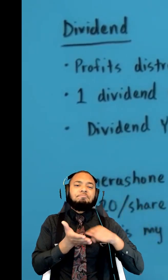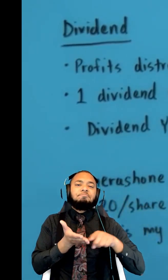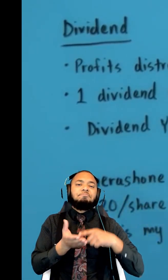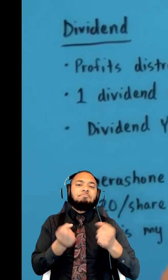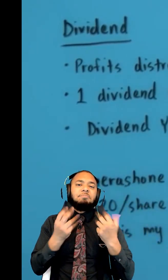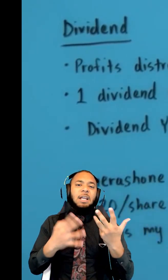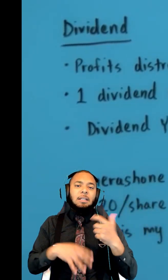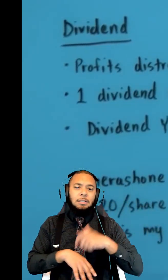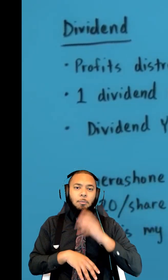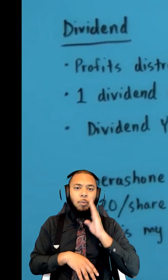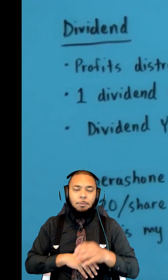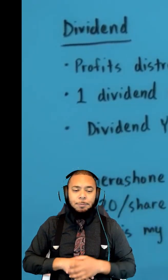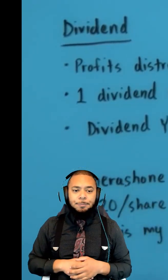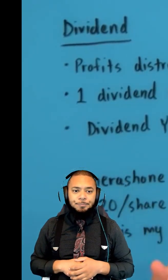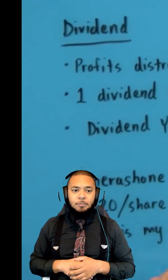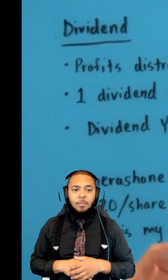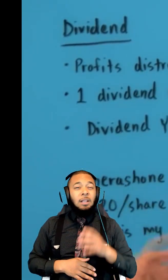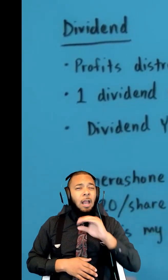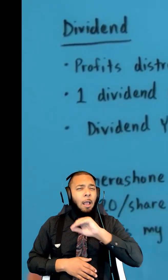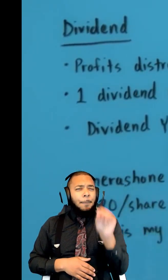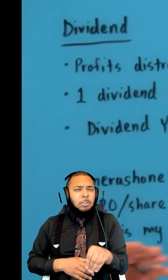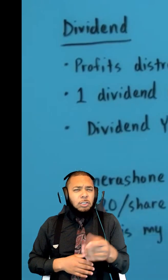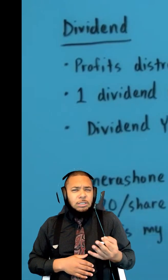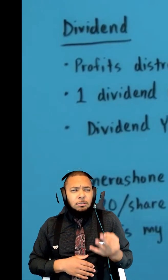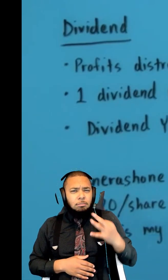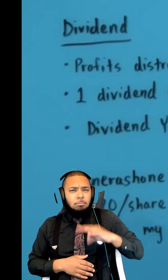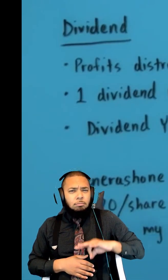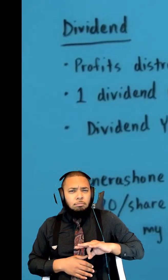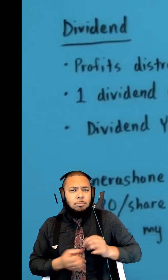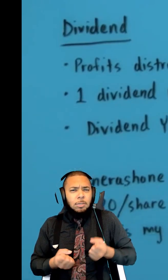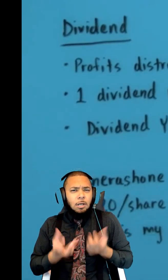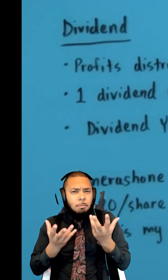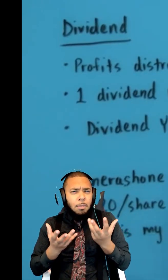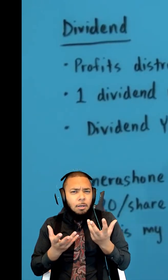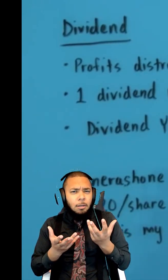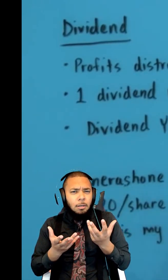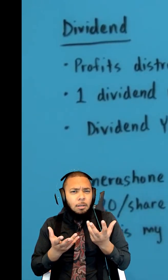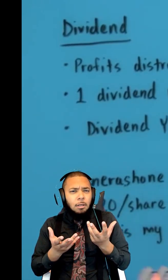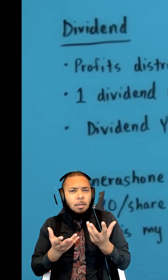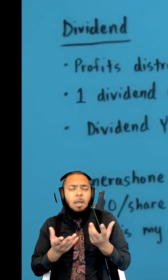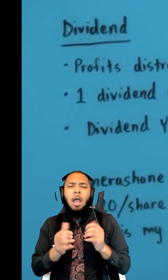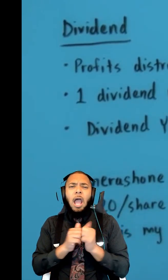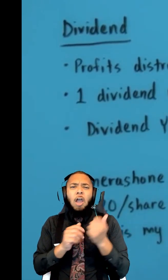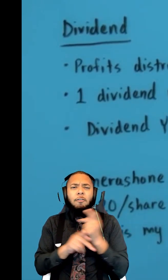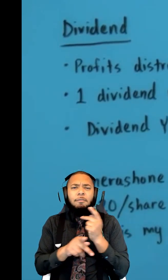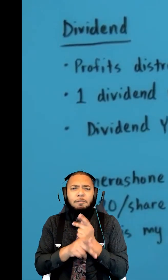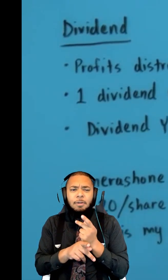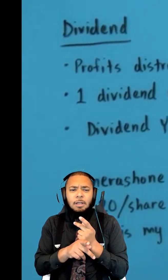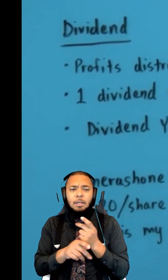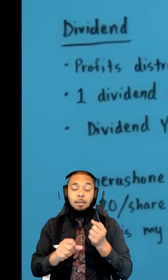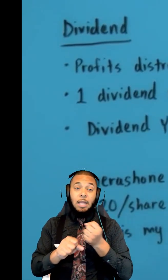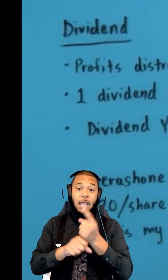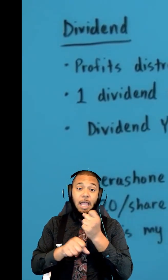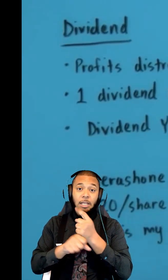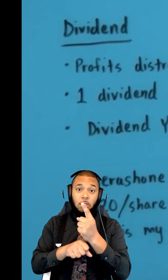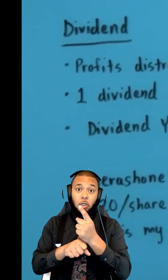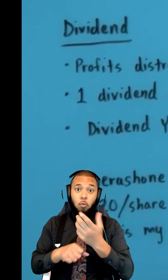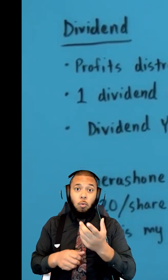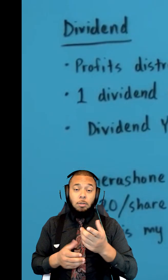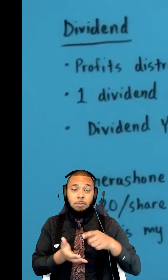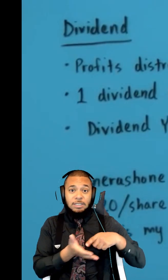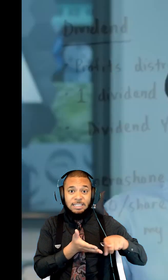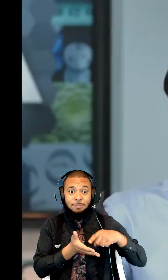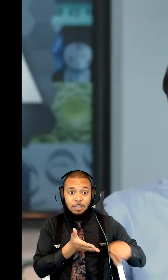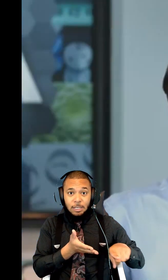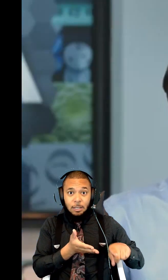to understand what percent gain you're getting on this investment, you take your annual dividend and you divide it by the share